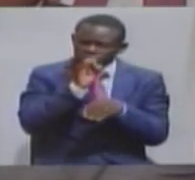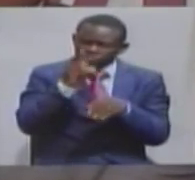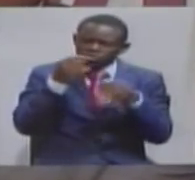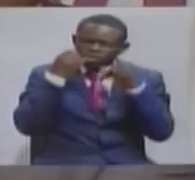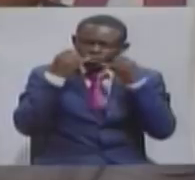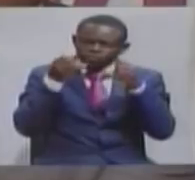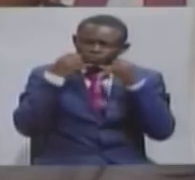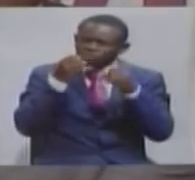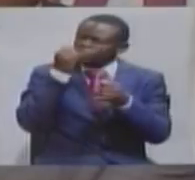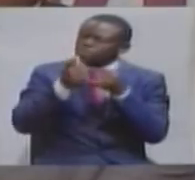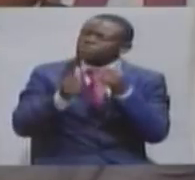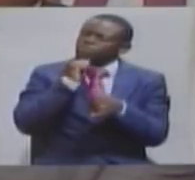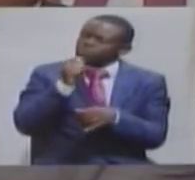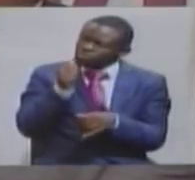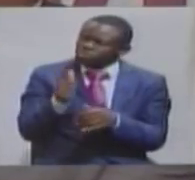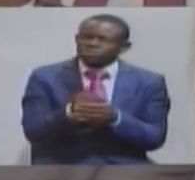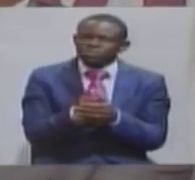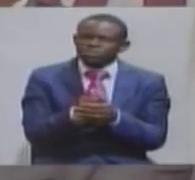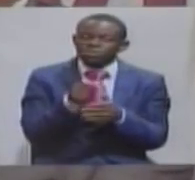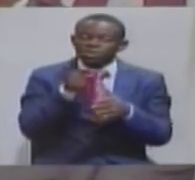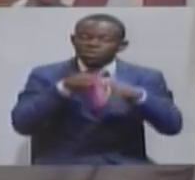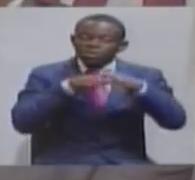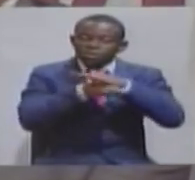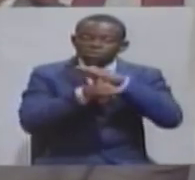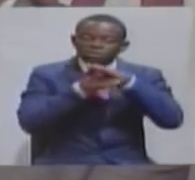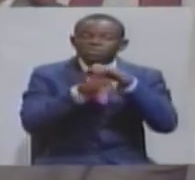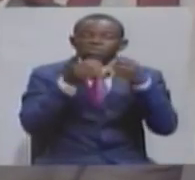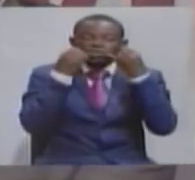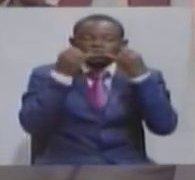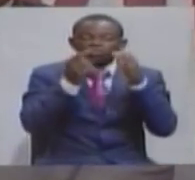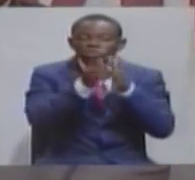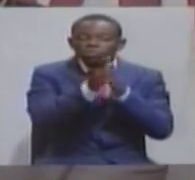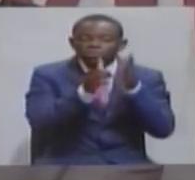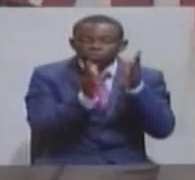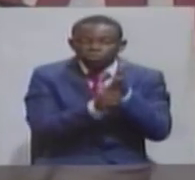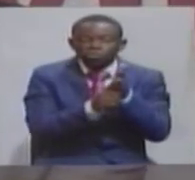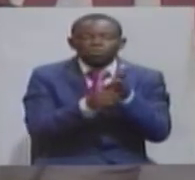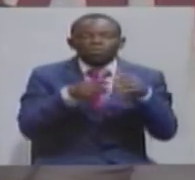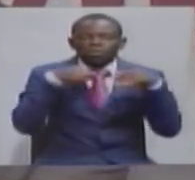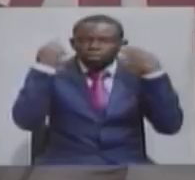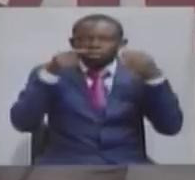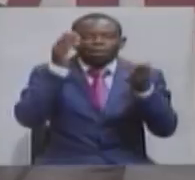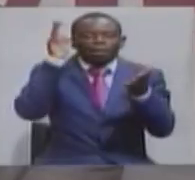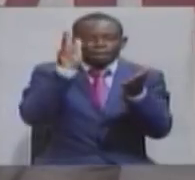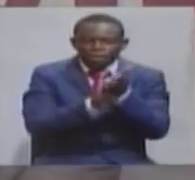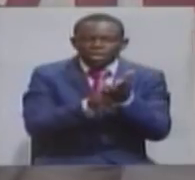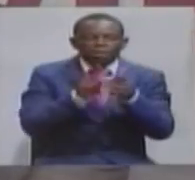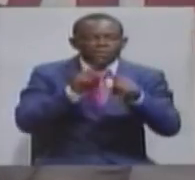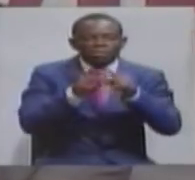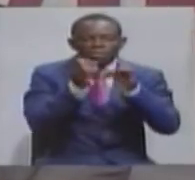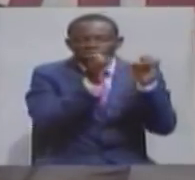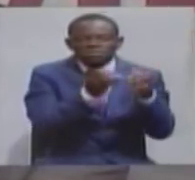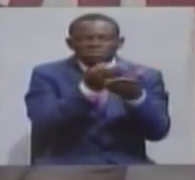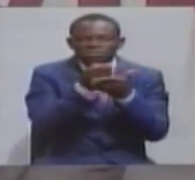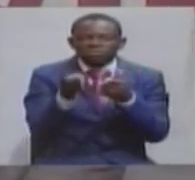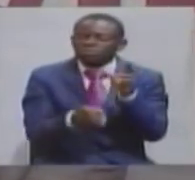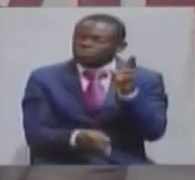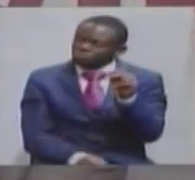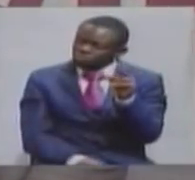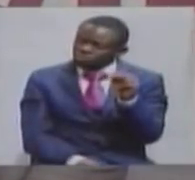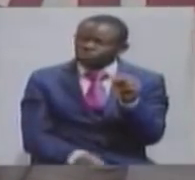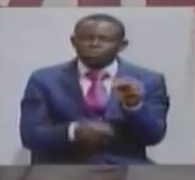up with the access to information law which will not be applied. You want to come up with an access to information law which the very first day when